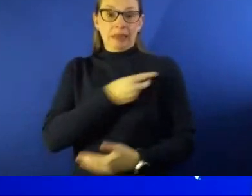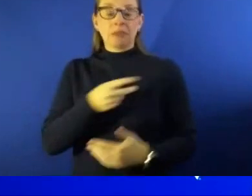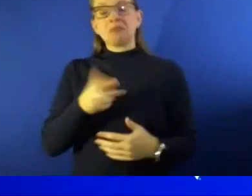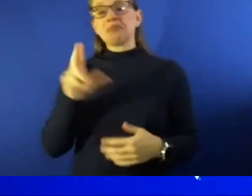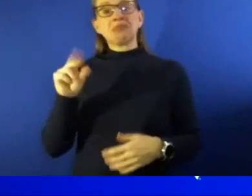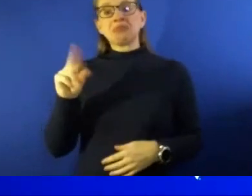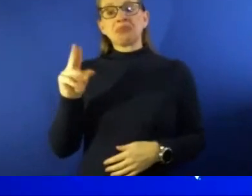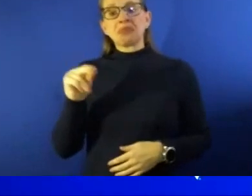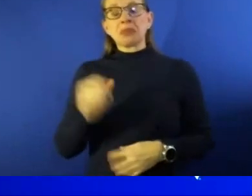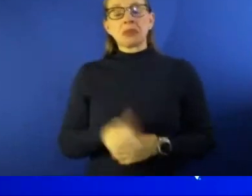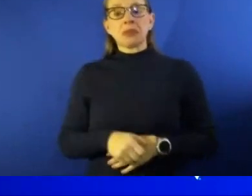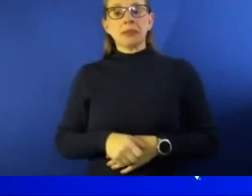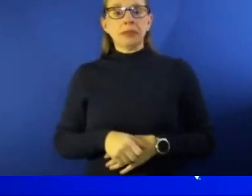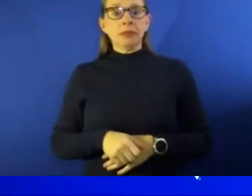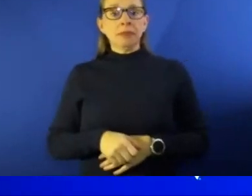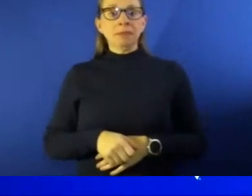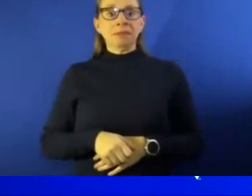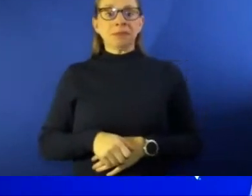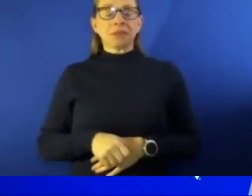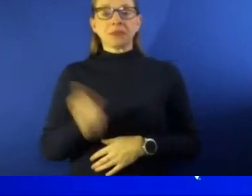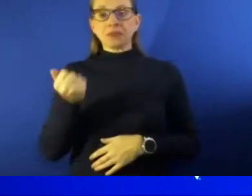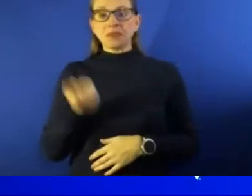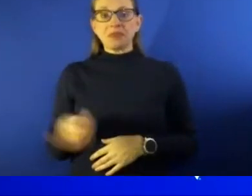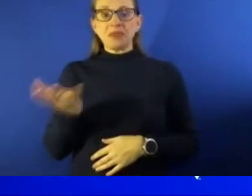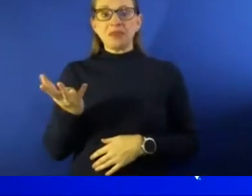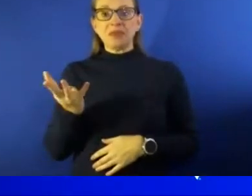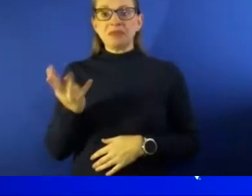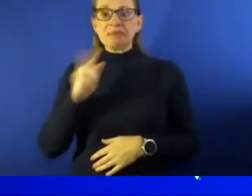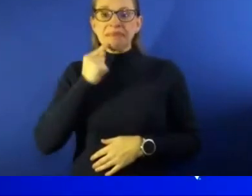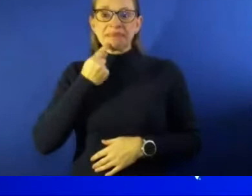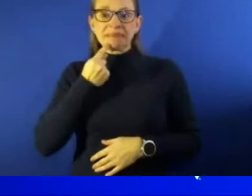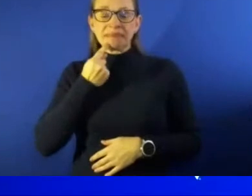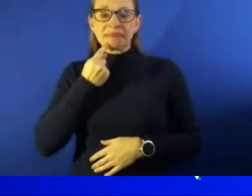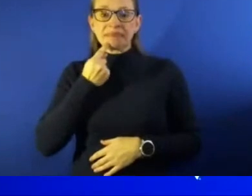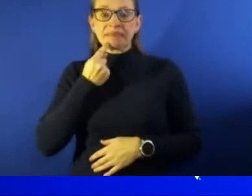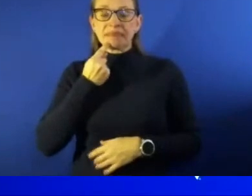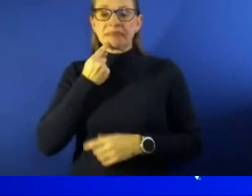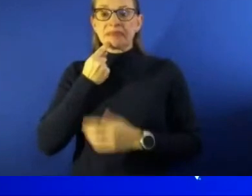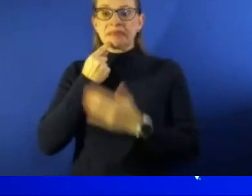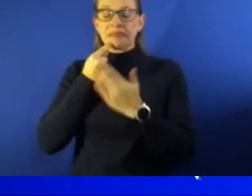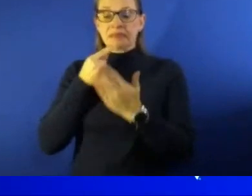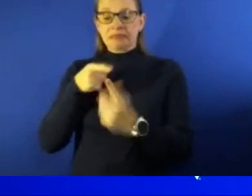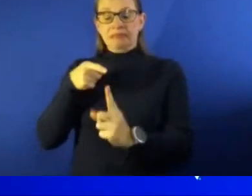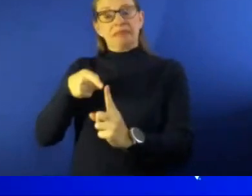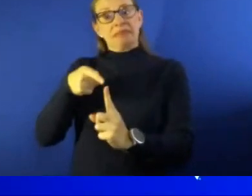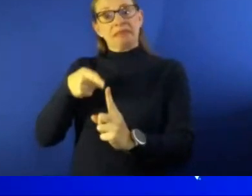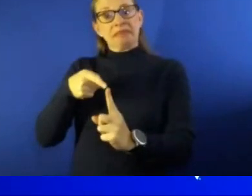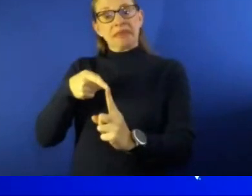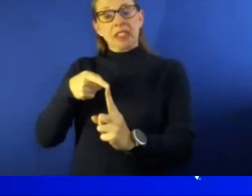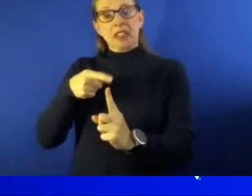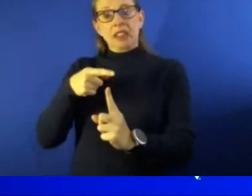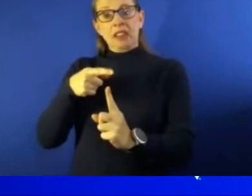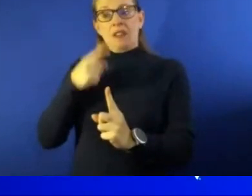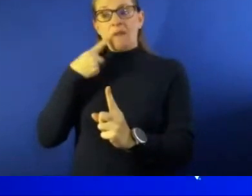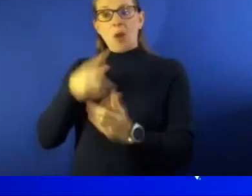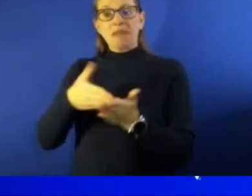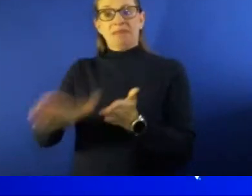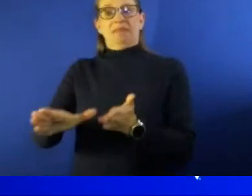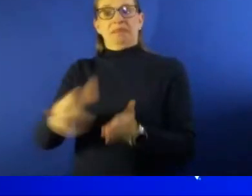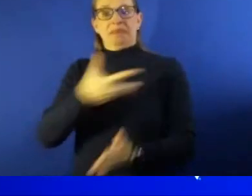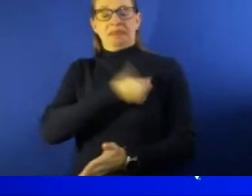few really significant contraindications or absolute contraindications to getting these vaccines. Again, there's